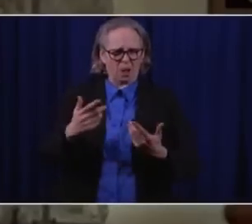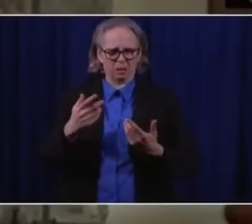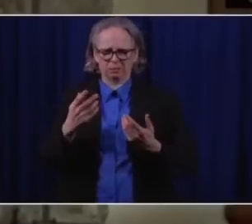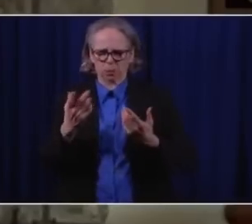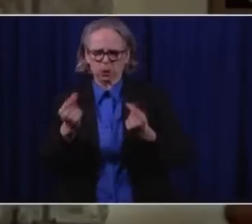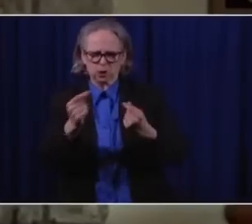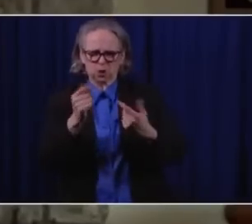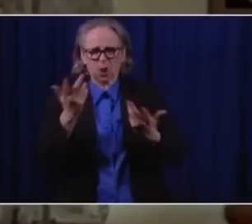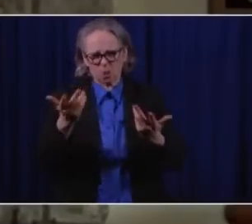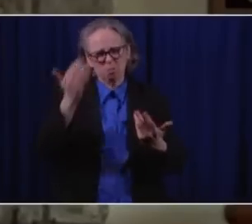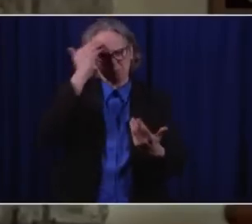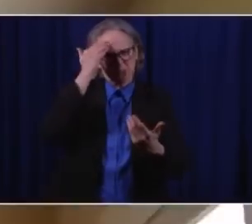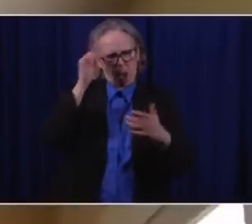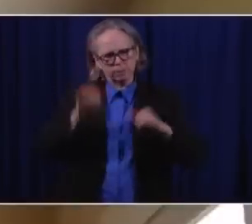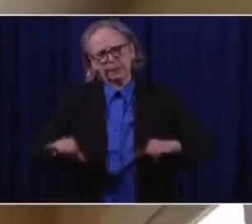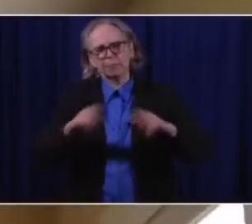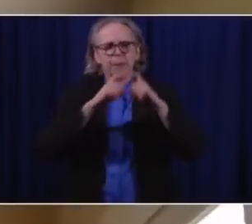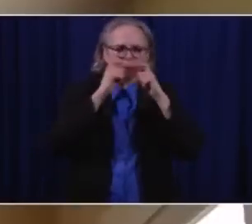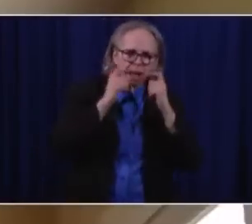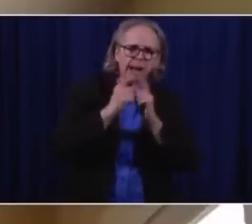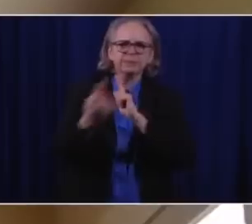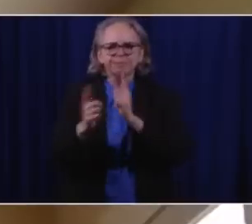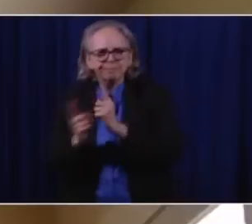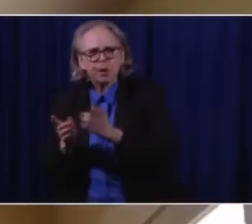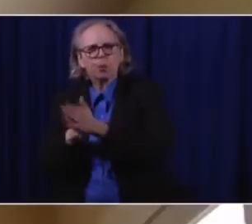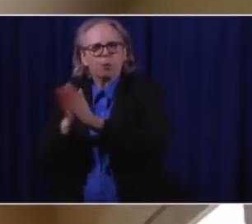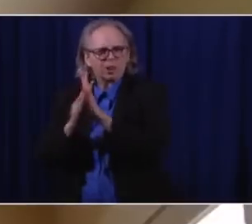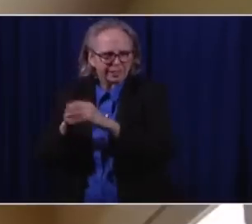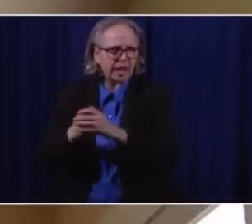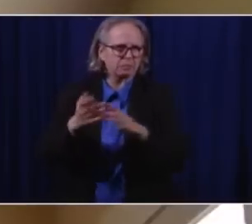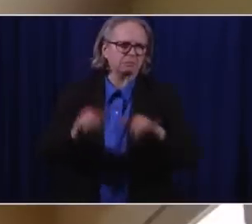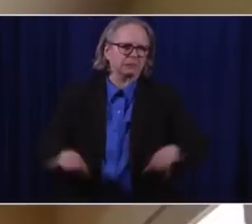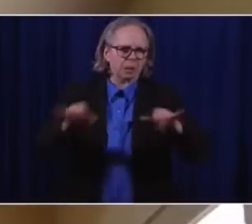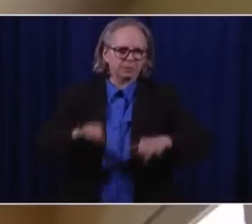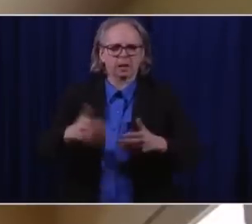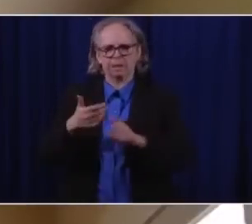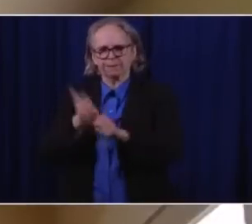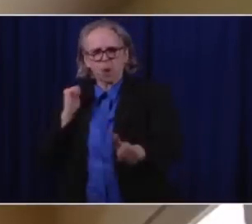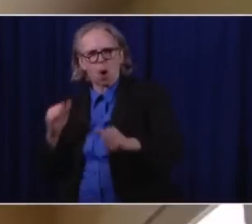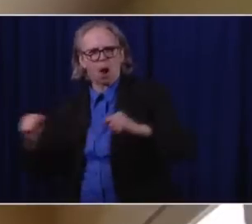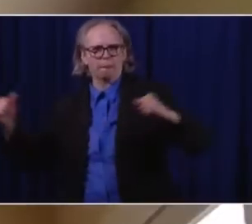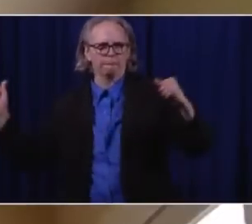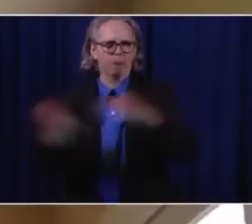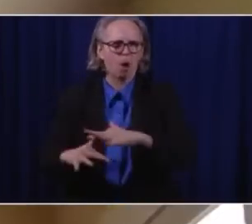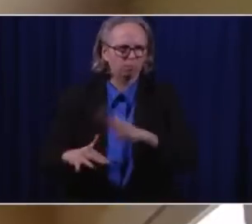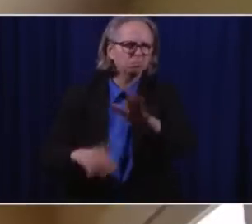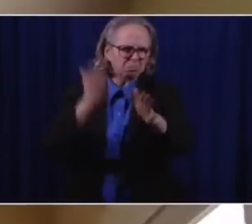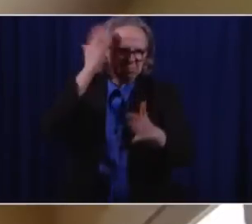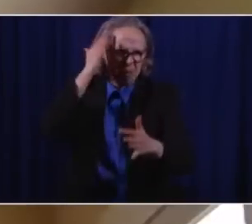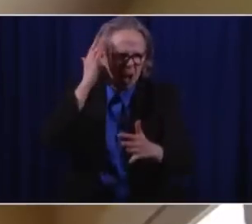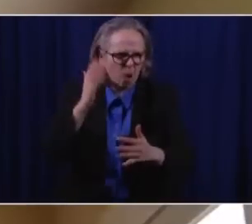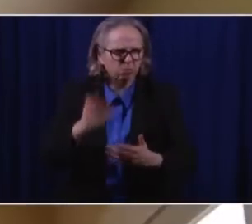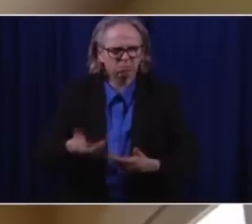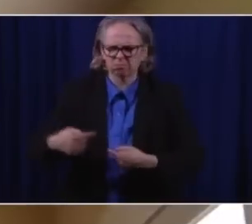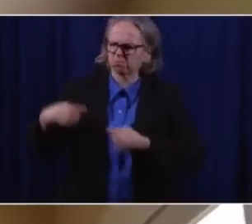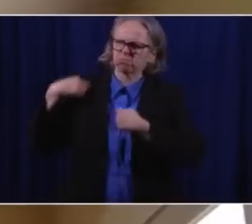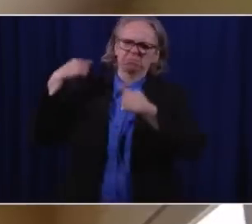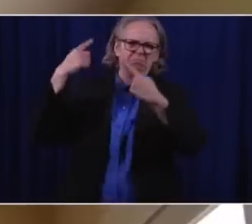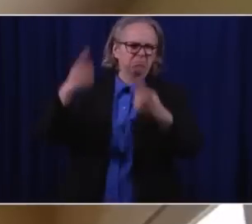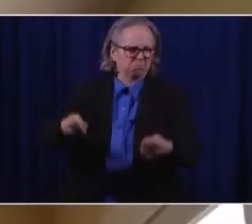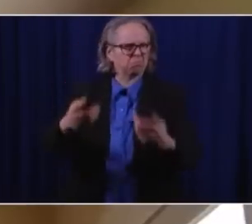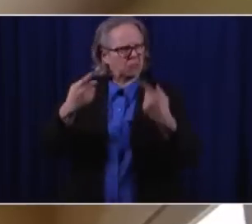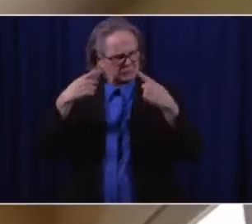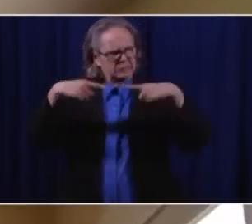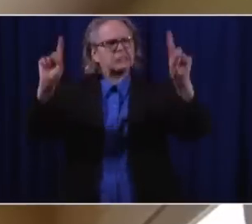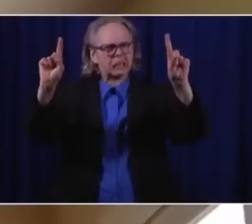been taken, as the governor said, are already showing an impact. Now, as we move to